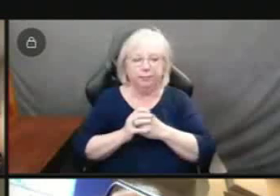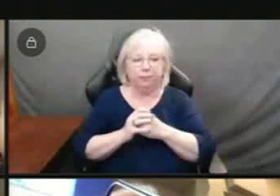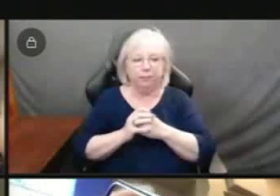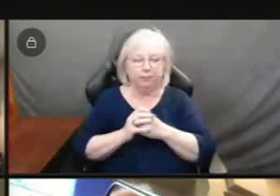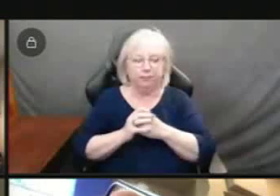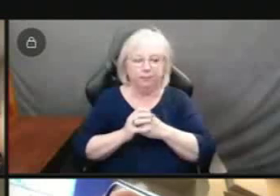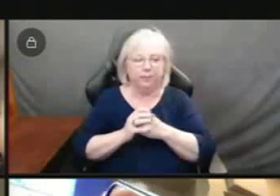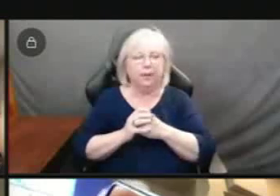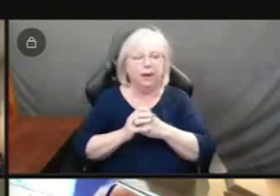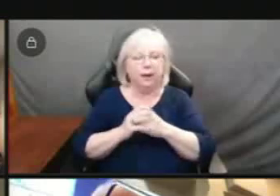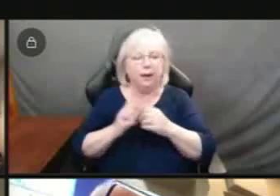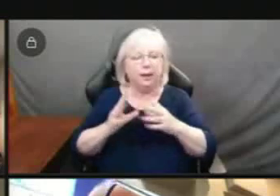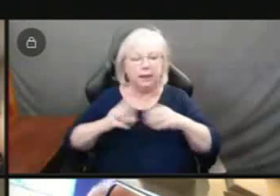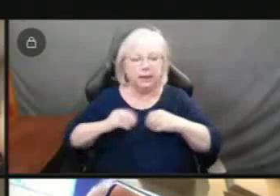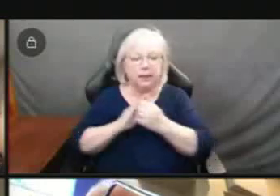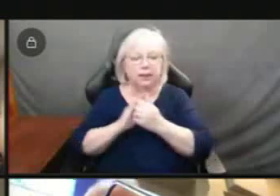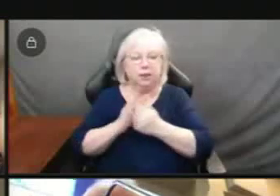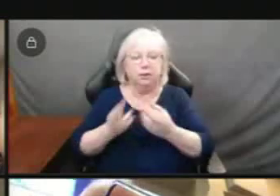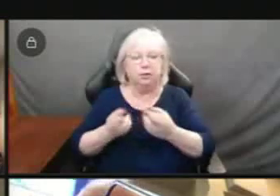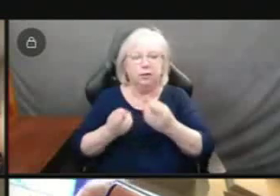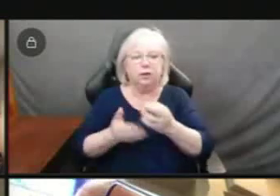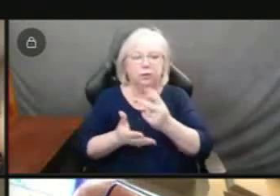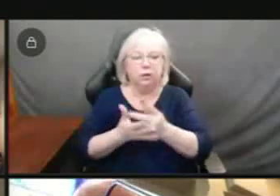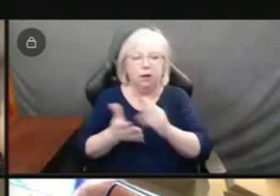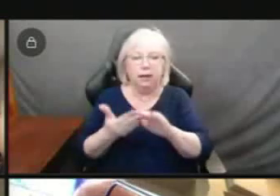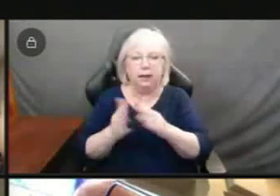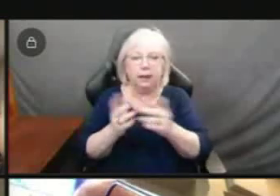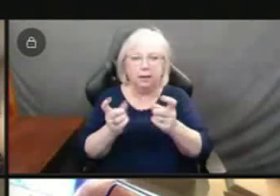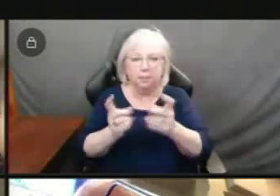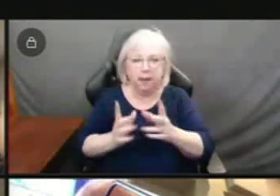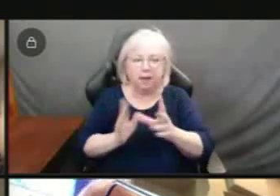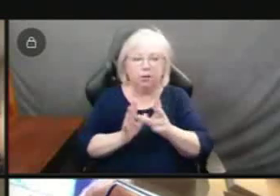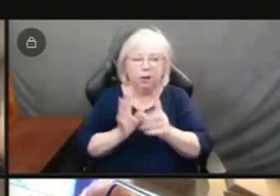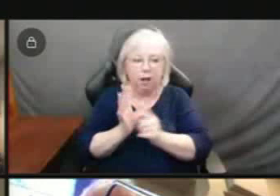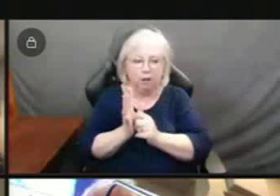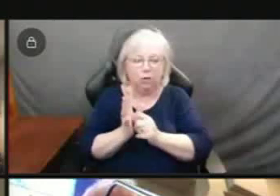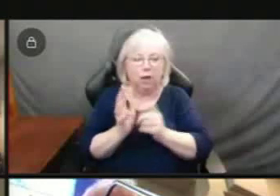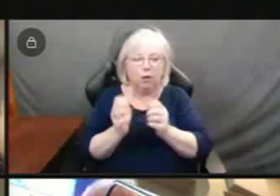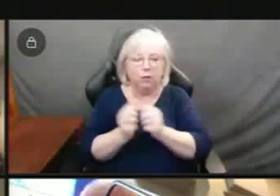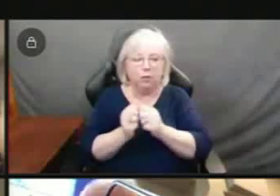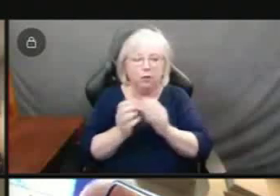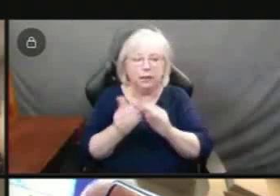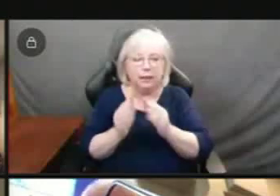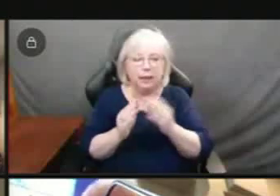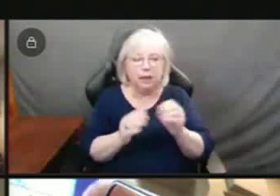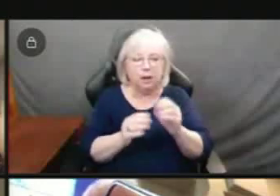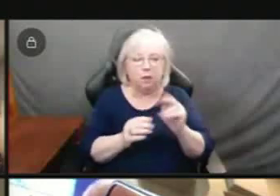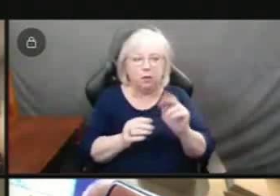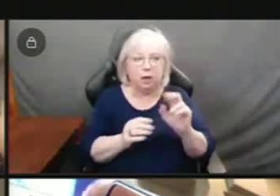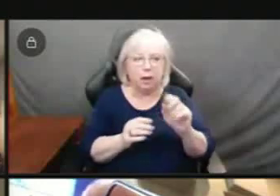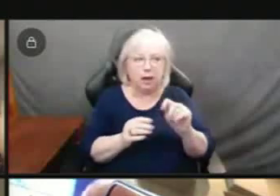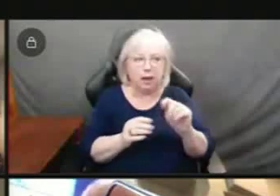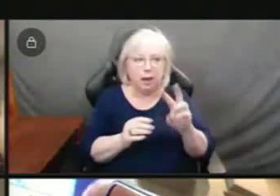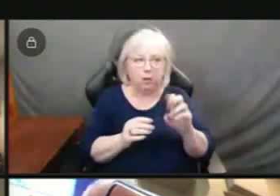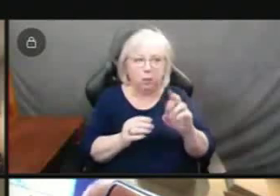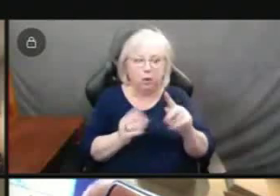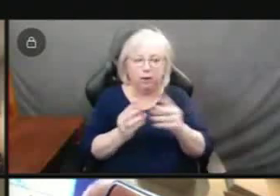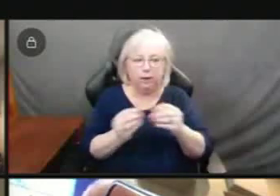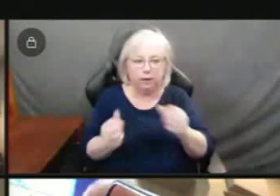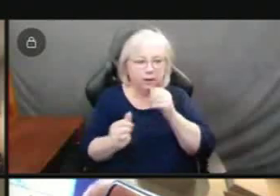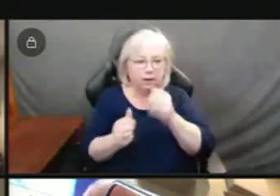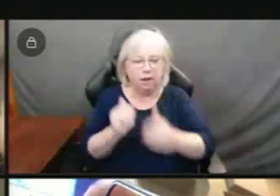The consent agenda consists of a resolution to authorize the city manager to enter into a contract with Presidio Networked Solutions in an amount not to